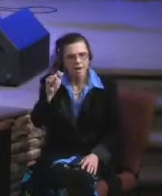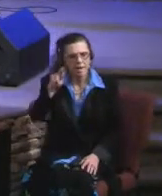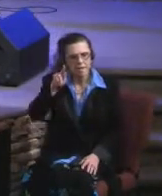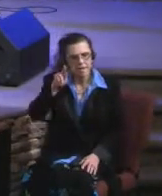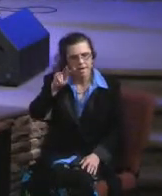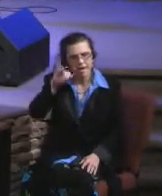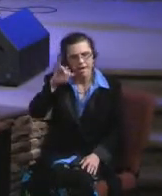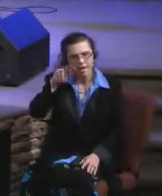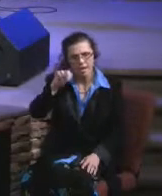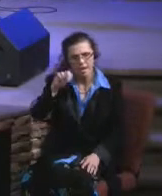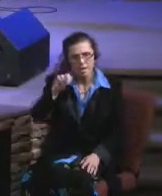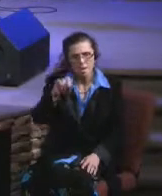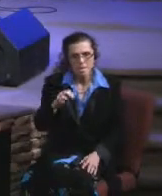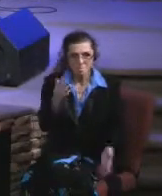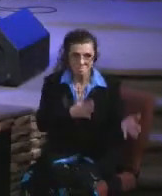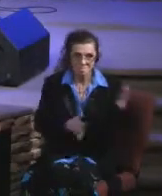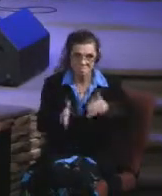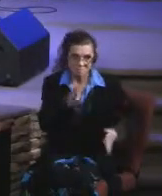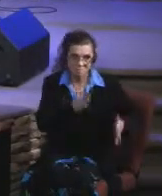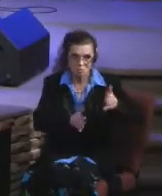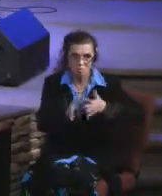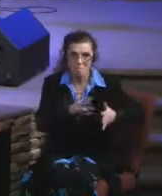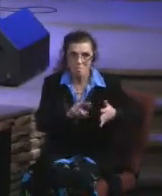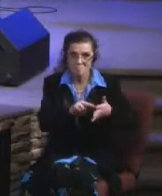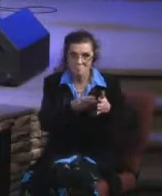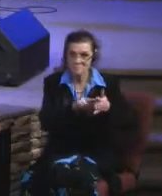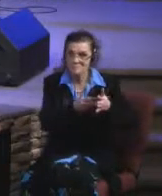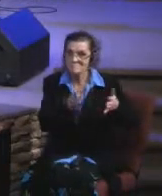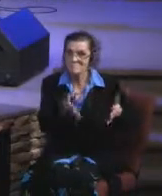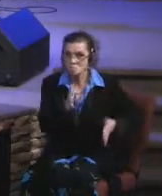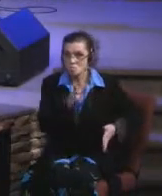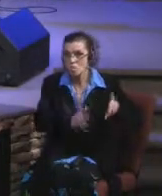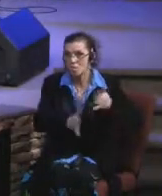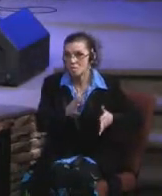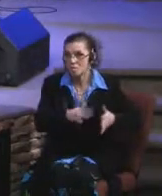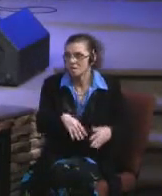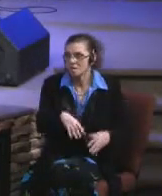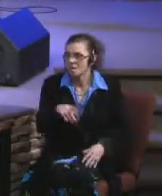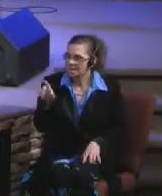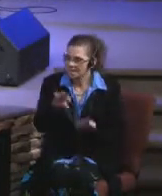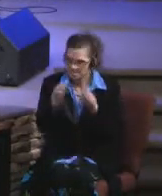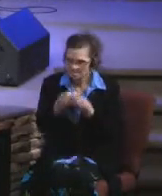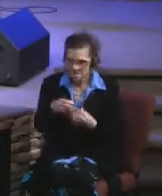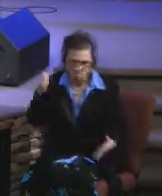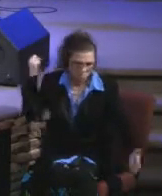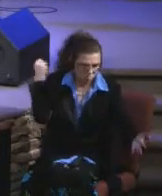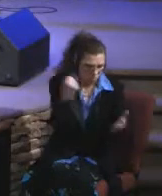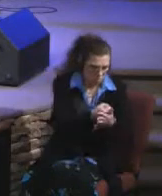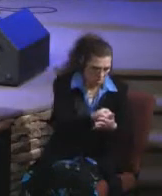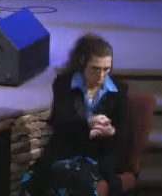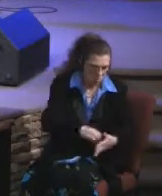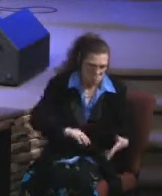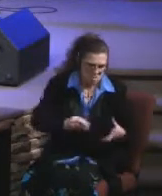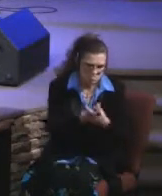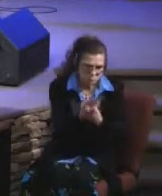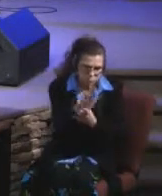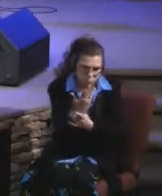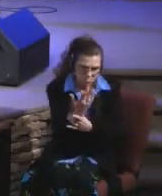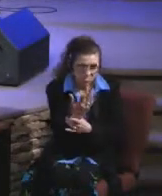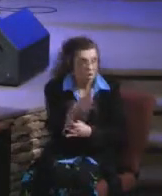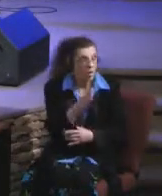trouble. The valley of Achor, which is where him and his family were stoned and burned because